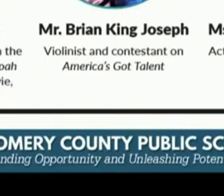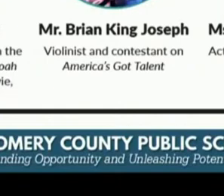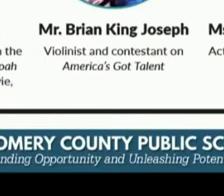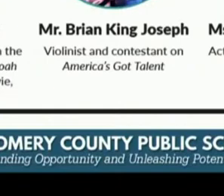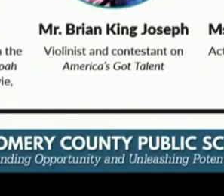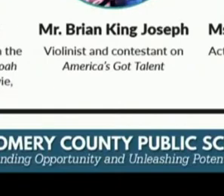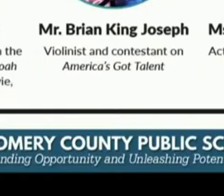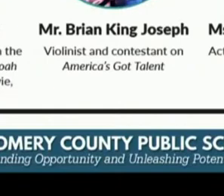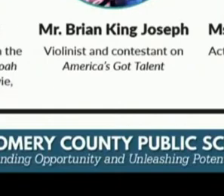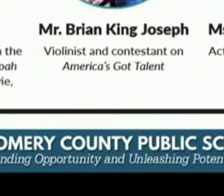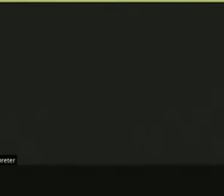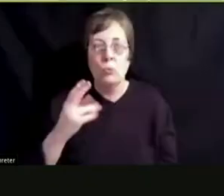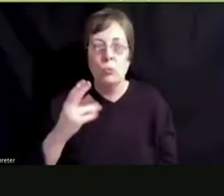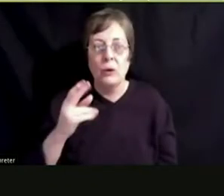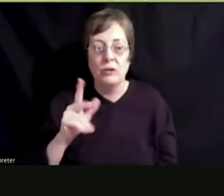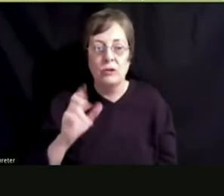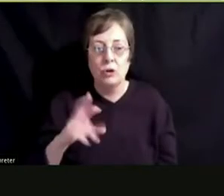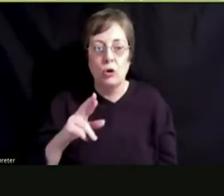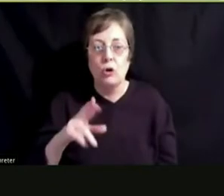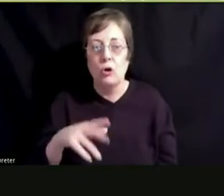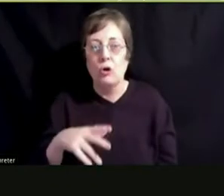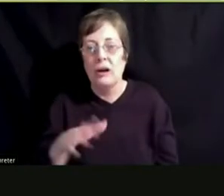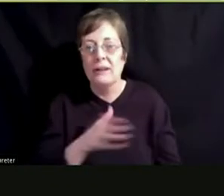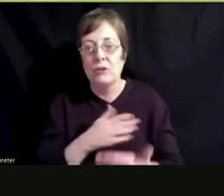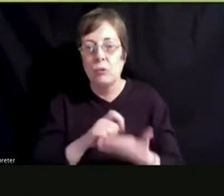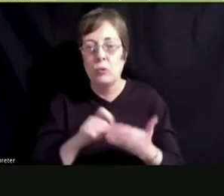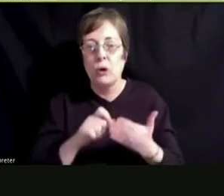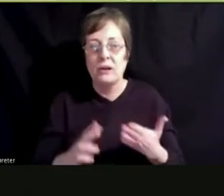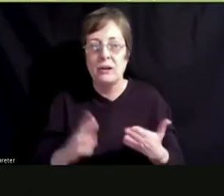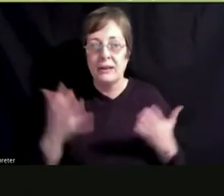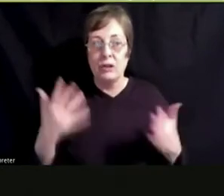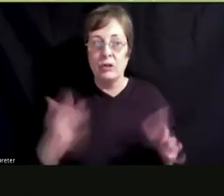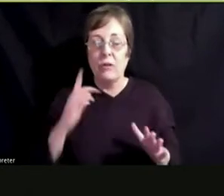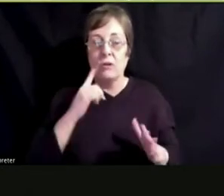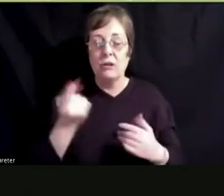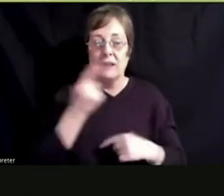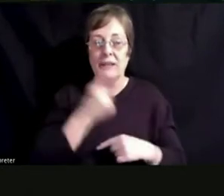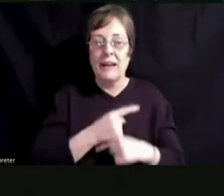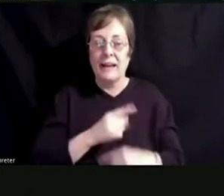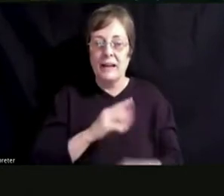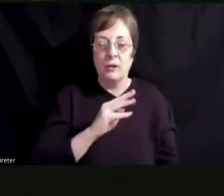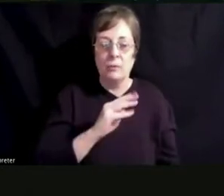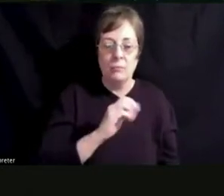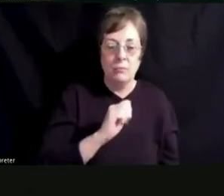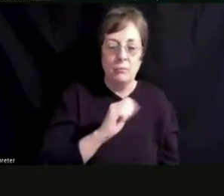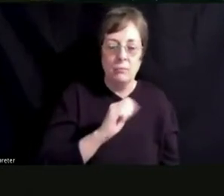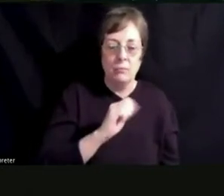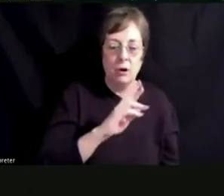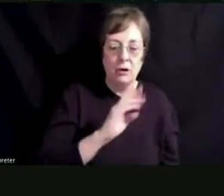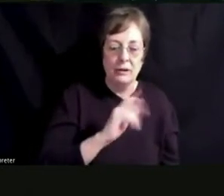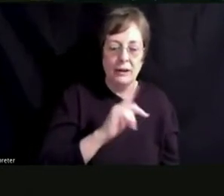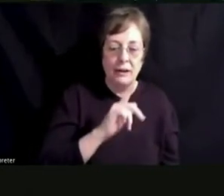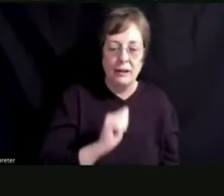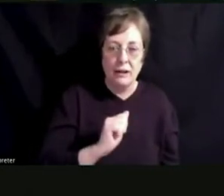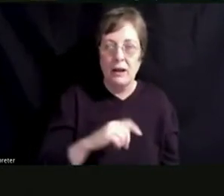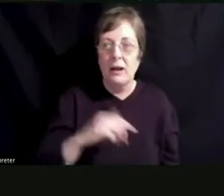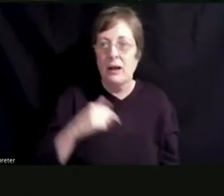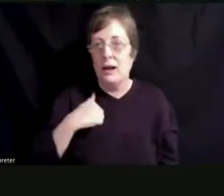amazing discussion. That's all for today. This is Marcella from Northwest. And Taylor from Wheaton and Thomas Edison.